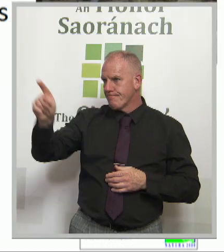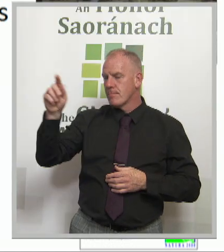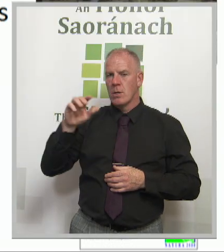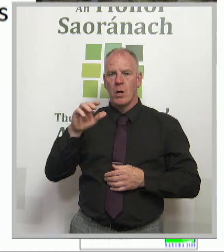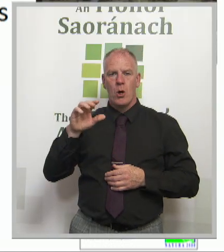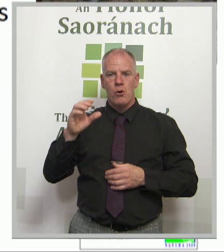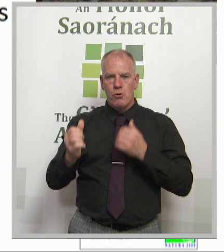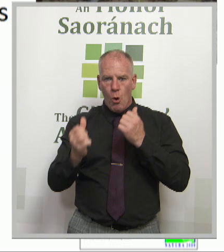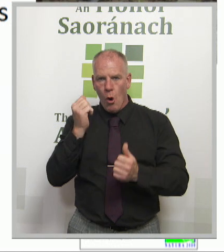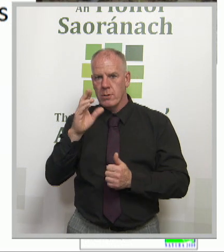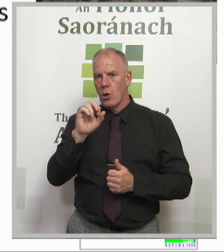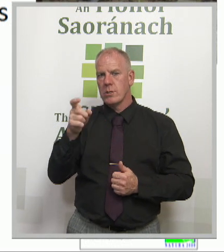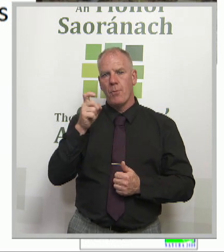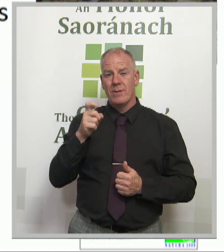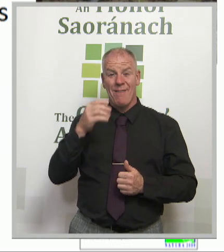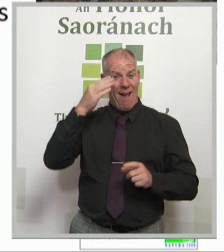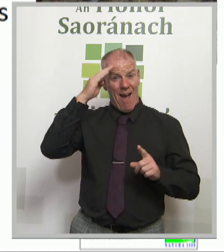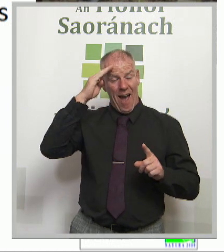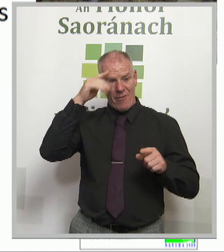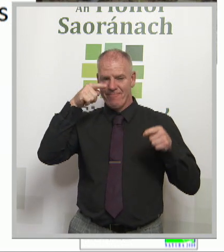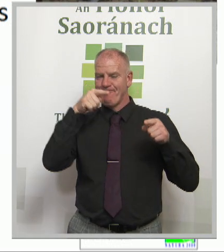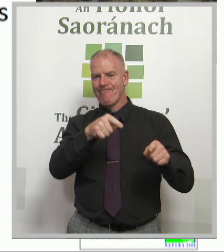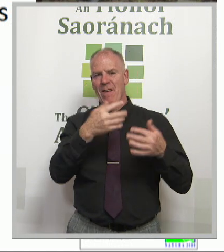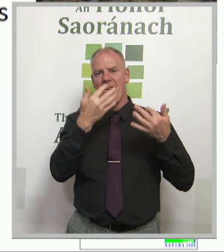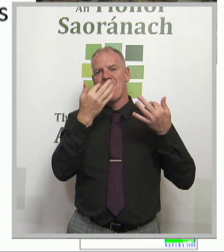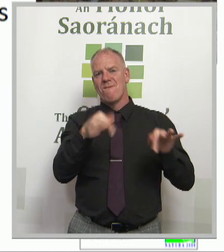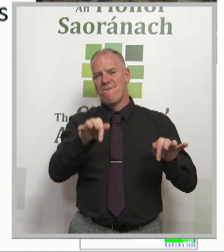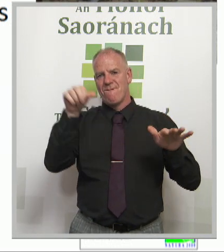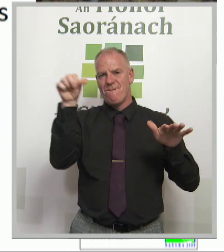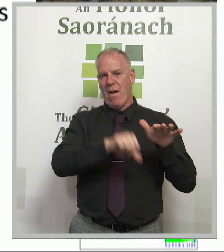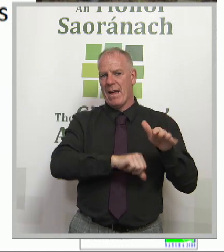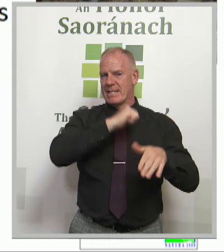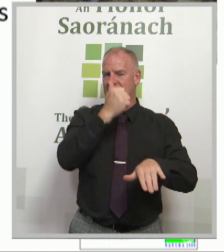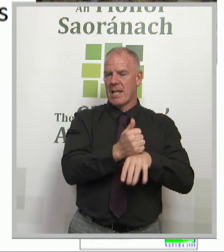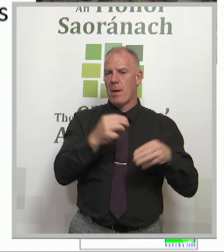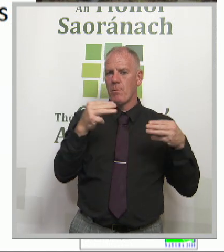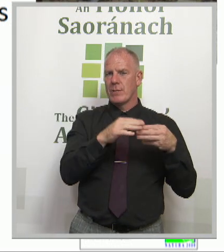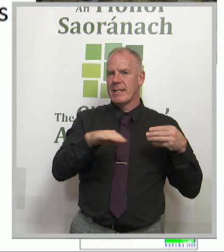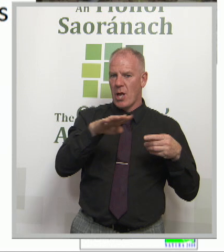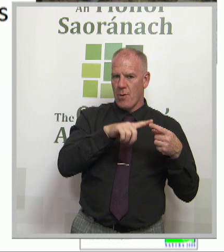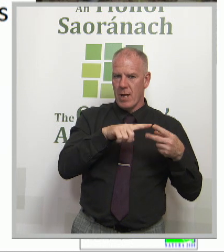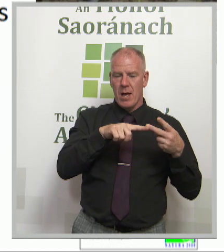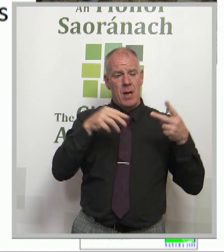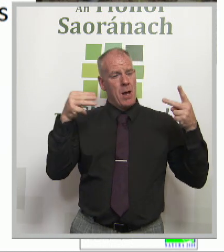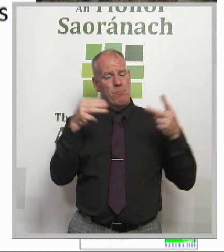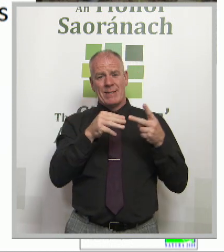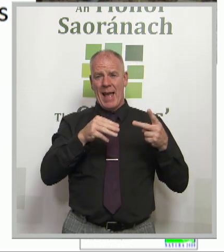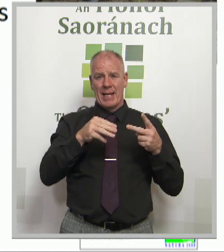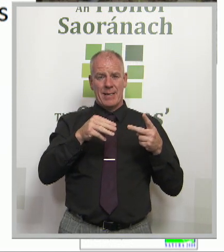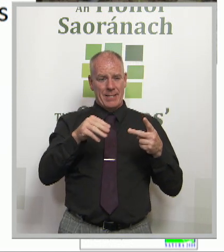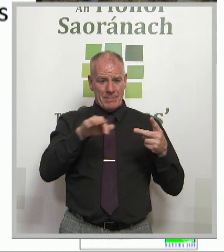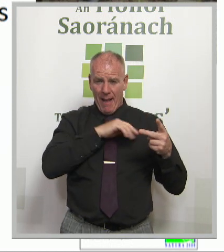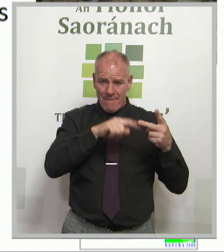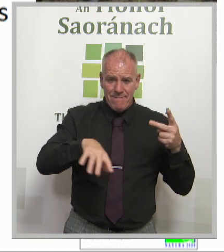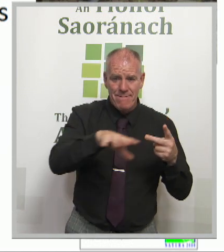to the court, and Ireland has been condemned for its failures to establish the protected areas, for its failures to protect the sites, for its